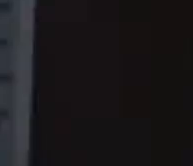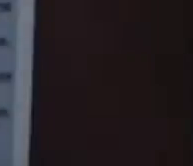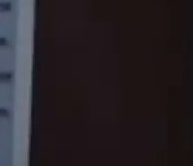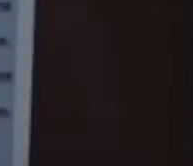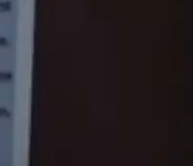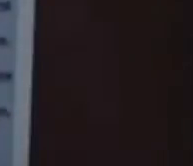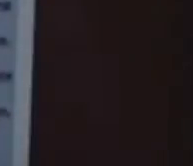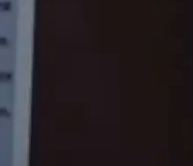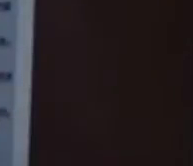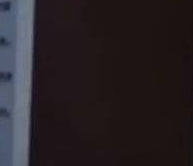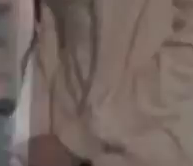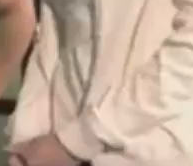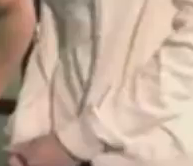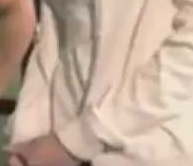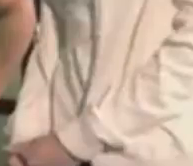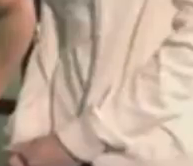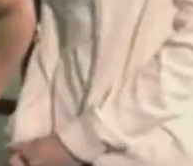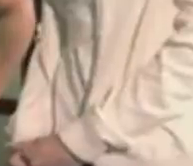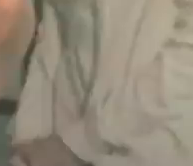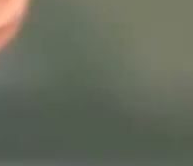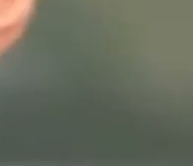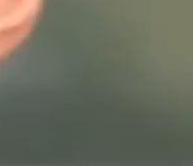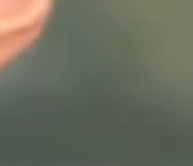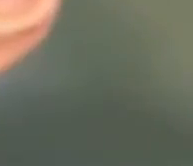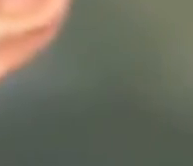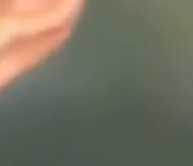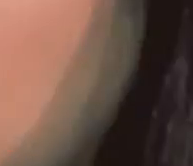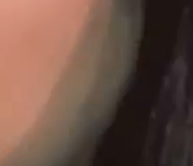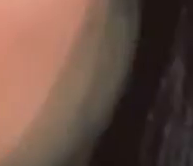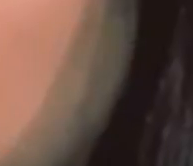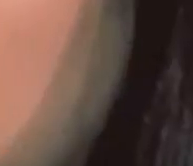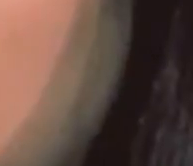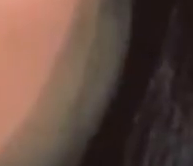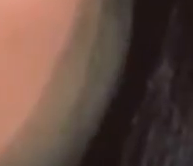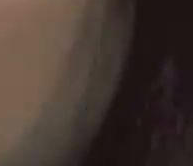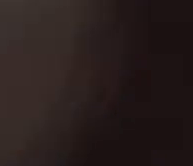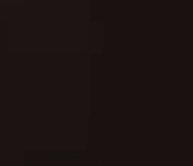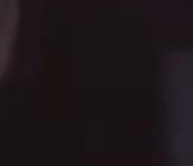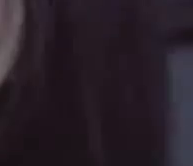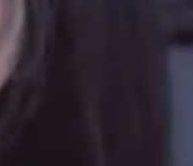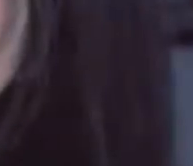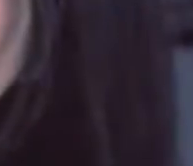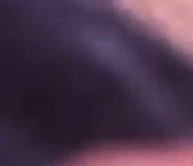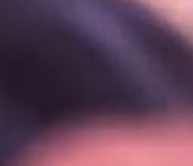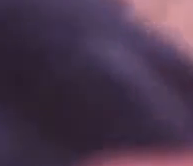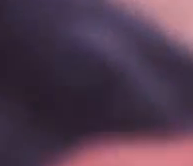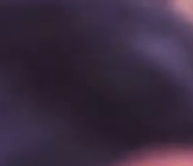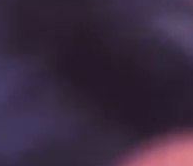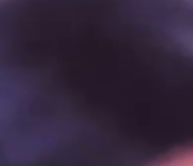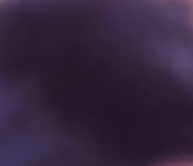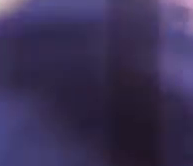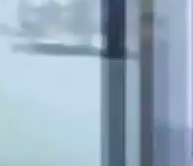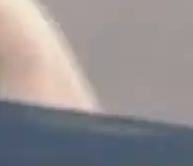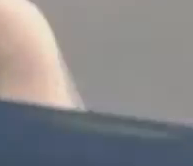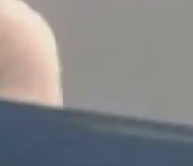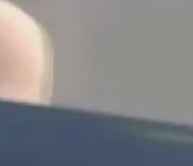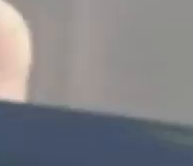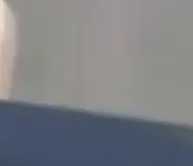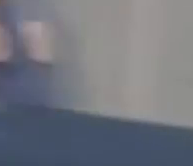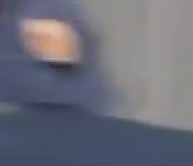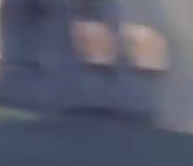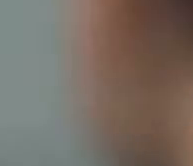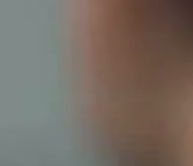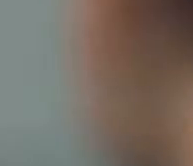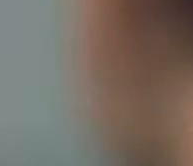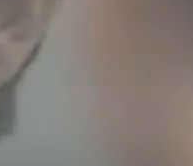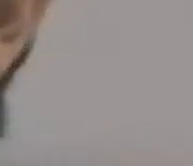Vicente de Masalang is part of a rebel group. Ruthless, and they really know how to play dirty. Too much. How could they do this to my dead father? Who is she? Is she one of Anna's accomplices? I'd like to